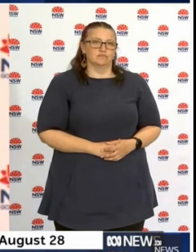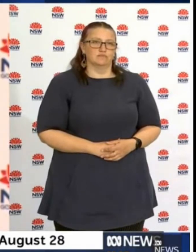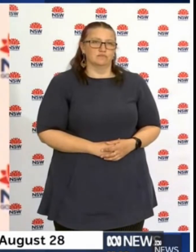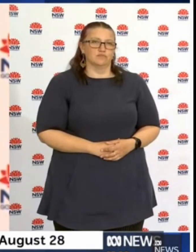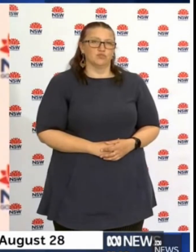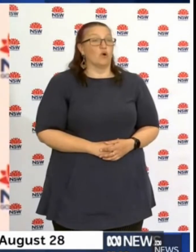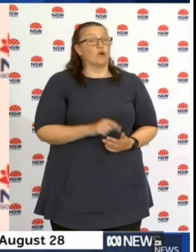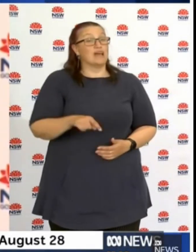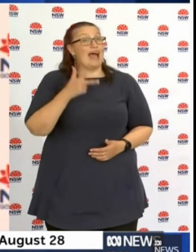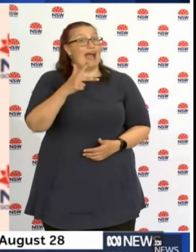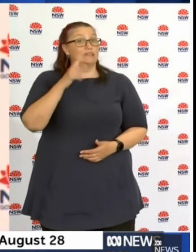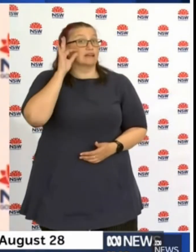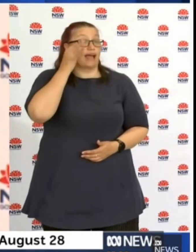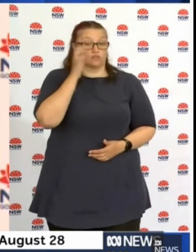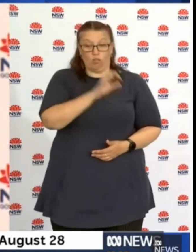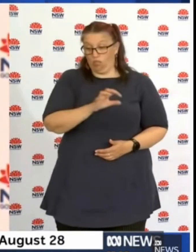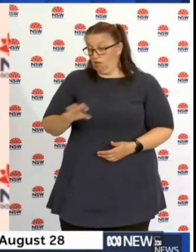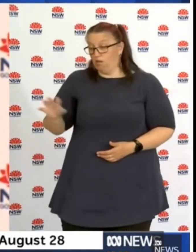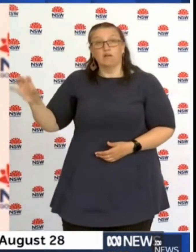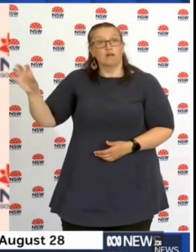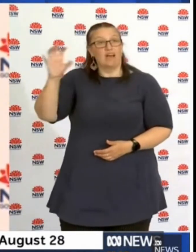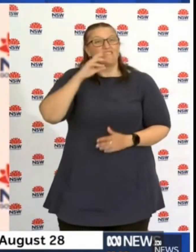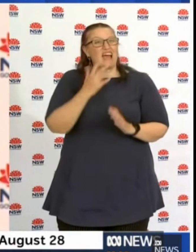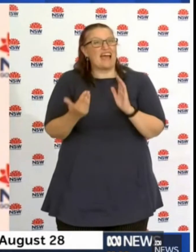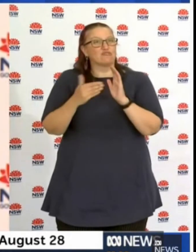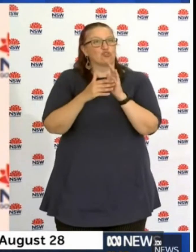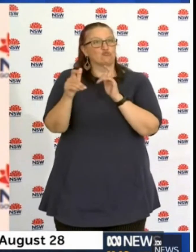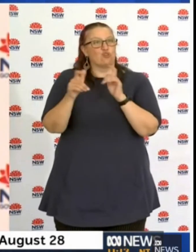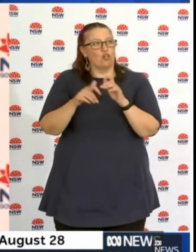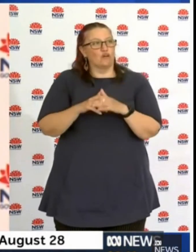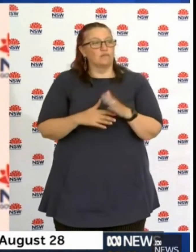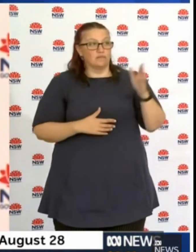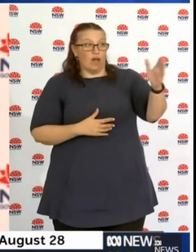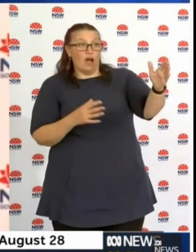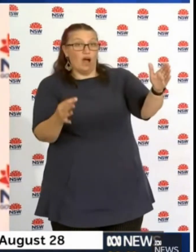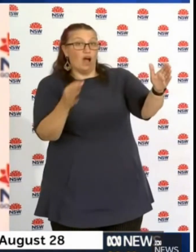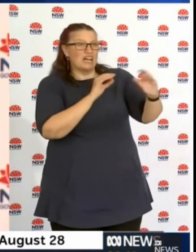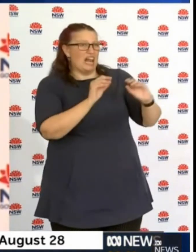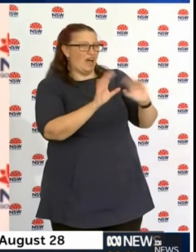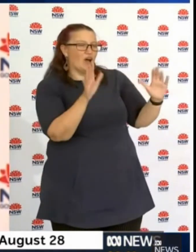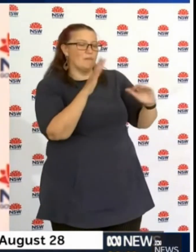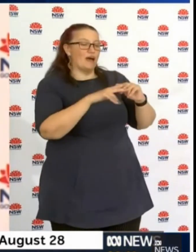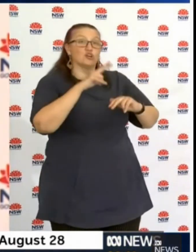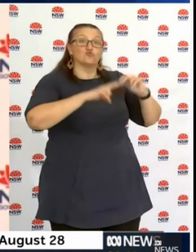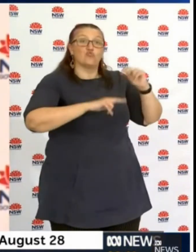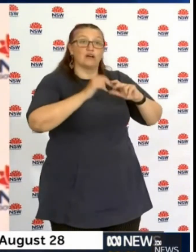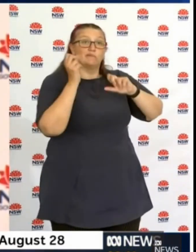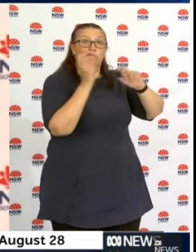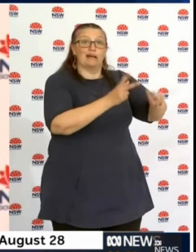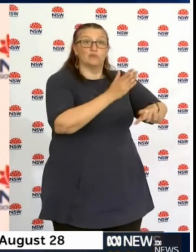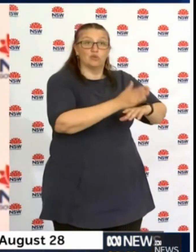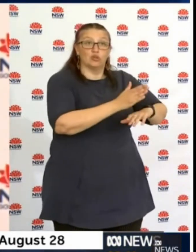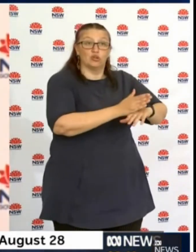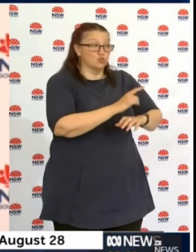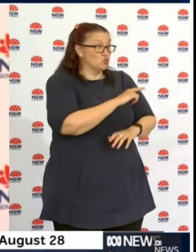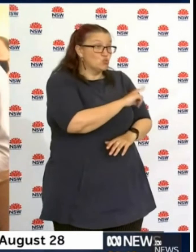designated areas in order to add additional control. In relation to construction, though, in relation to construction, did you